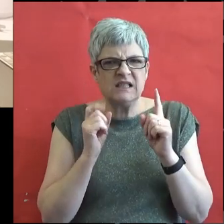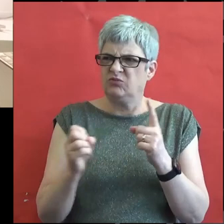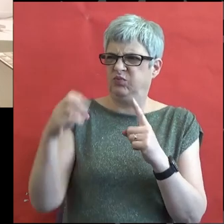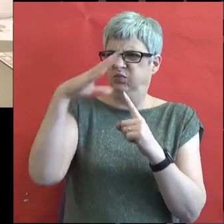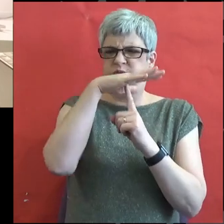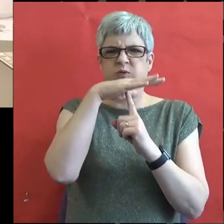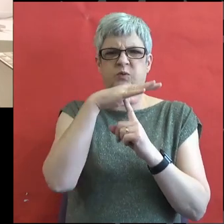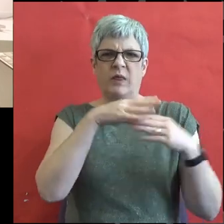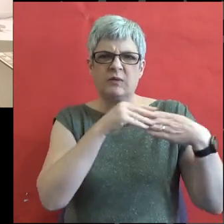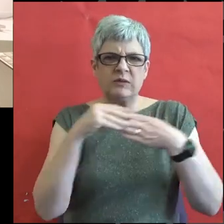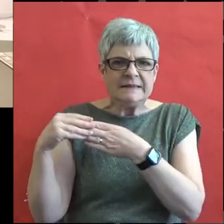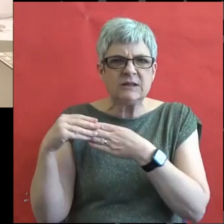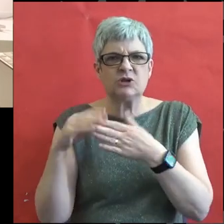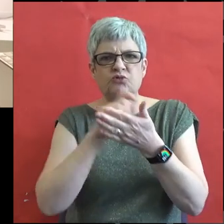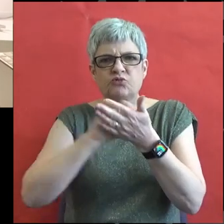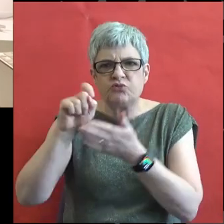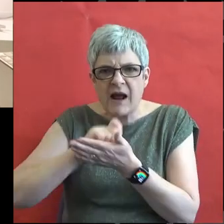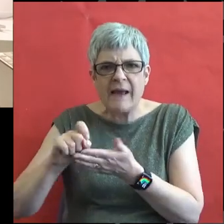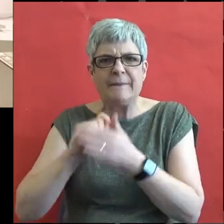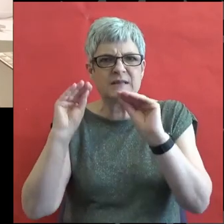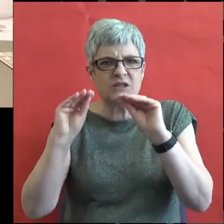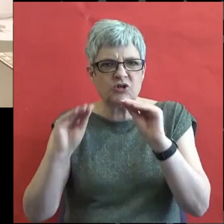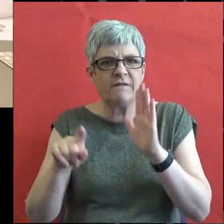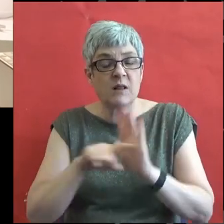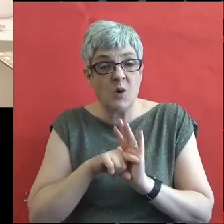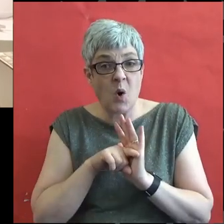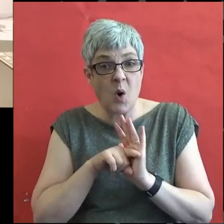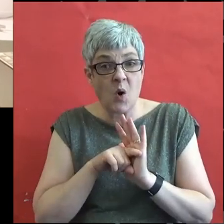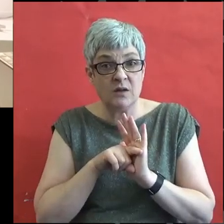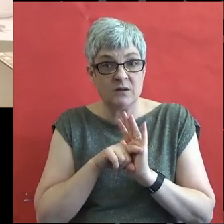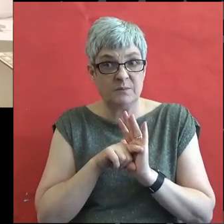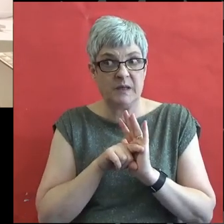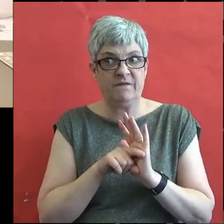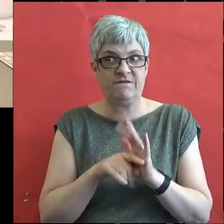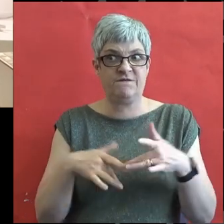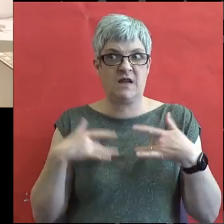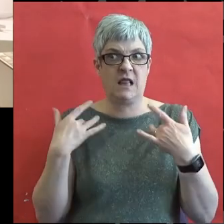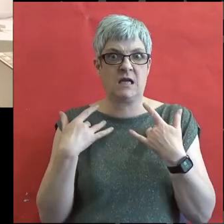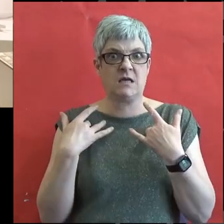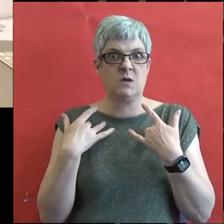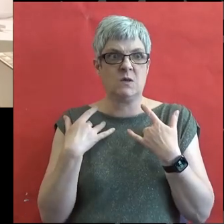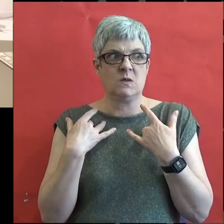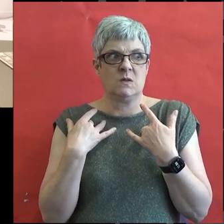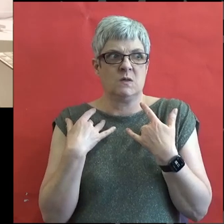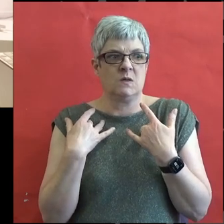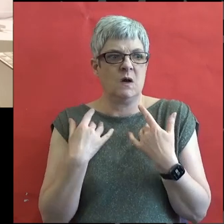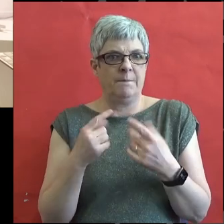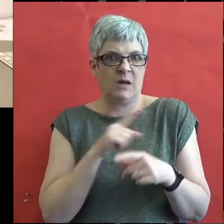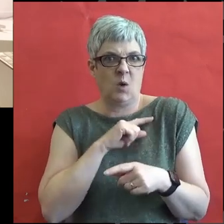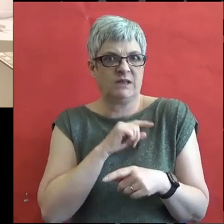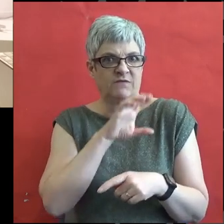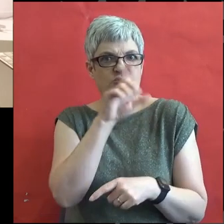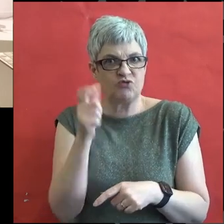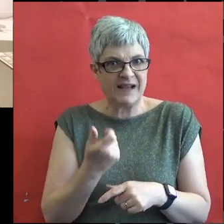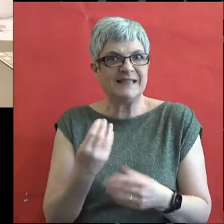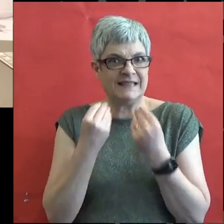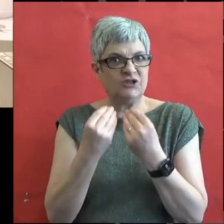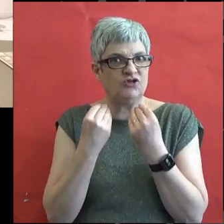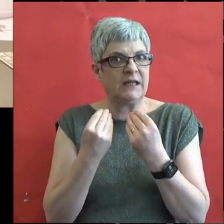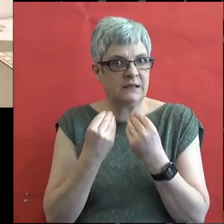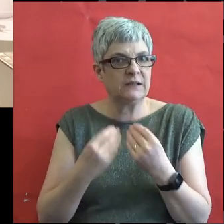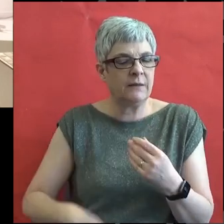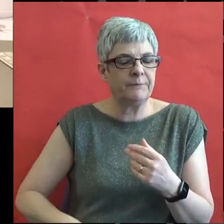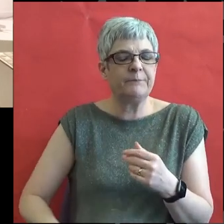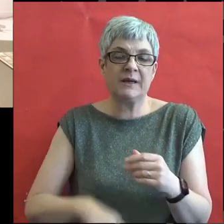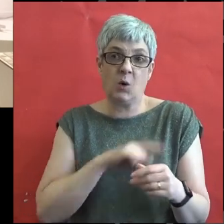those leaders and scribes and teachers of the law would have been feeling the pinch of Christ's teaching here, without a doubt. He's